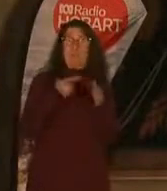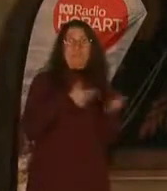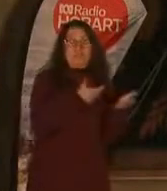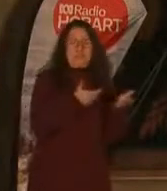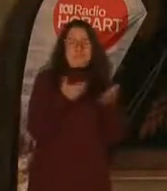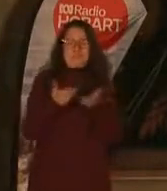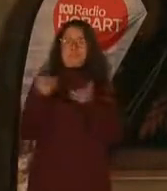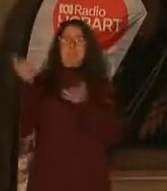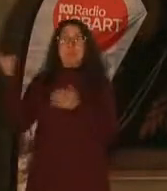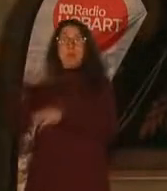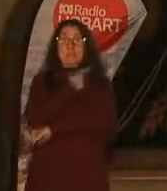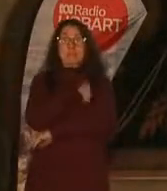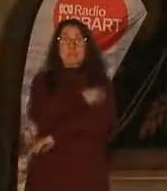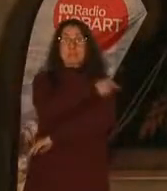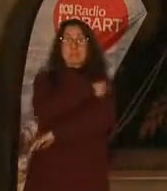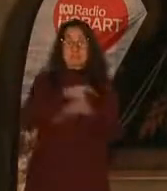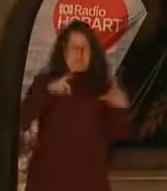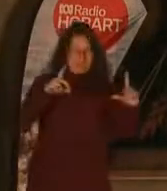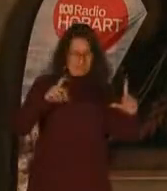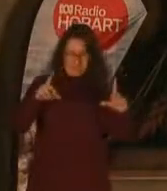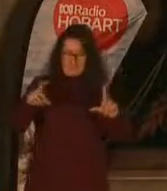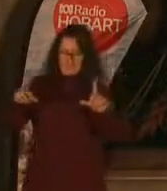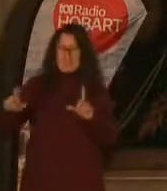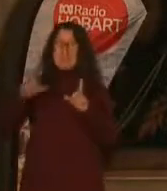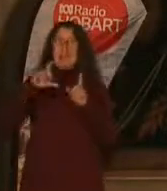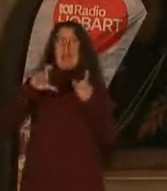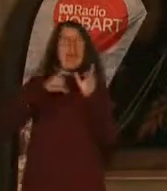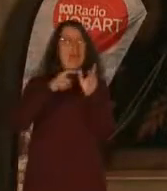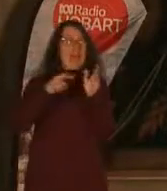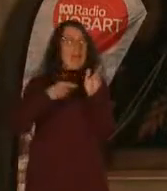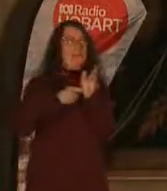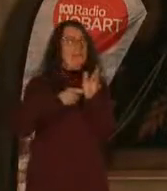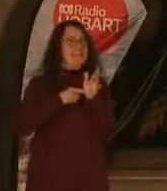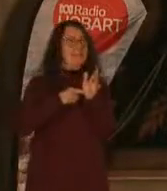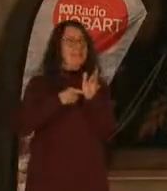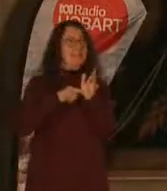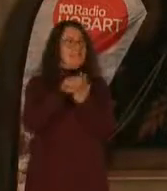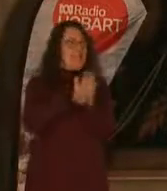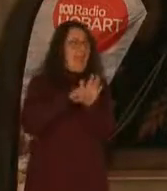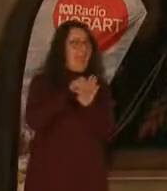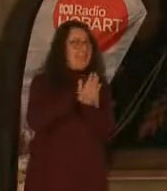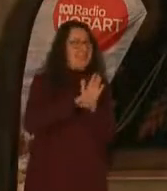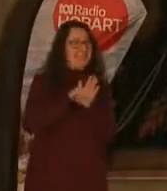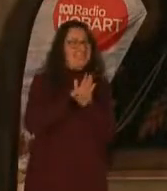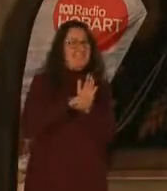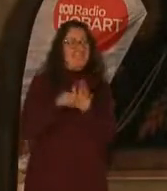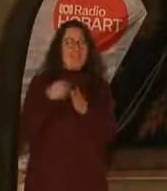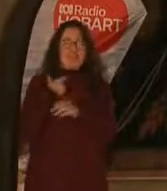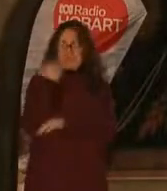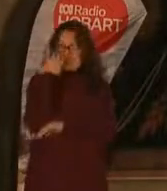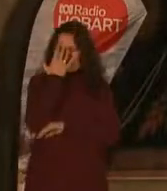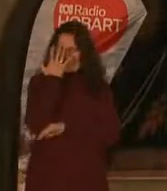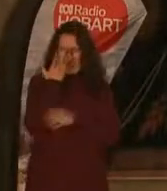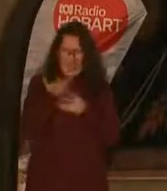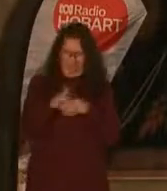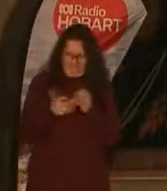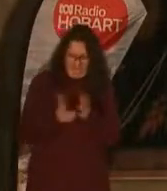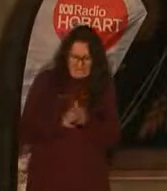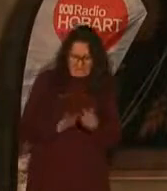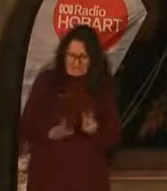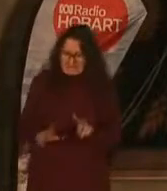see the internal structure of it. And, you know, just doing things like that that could rebuild this body of knowledge that